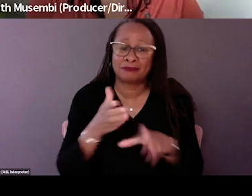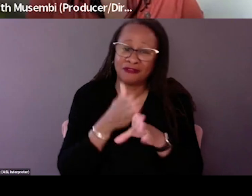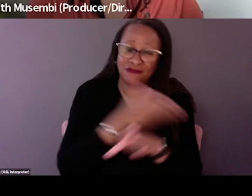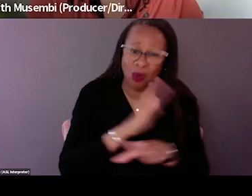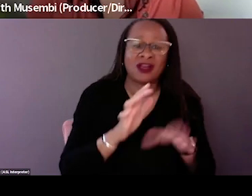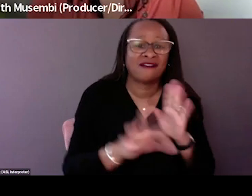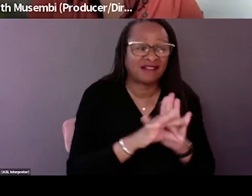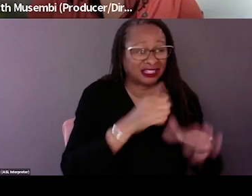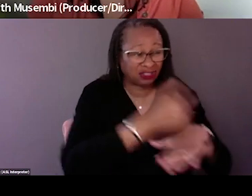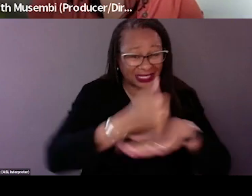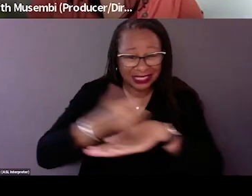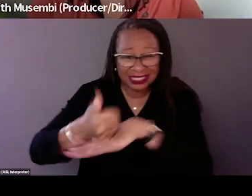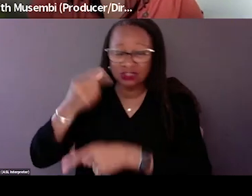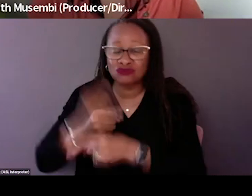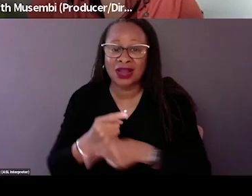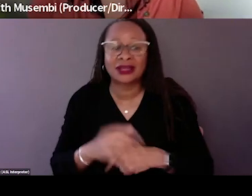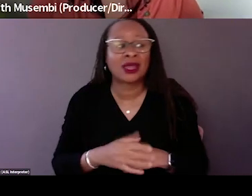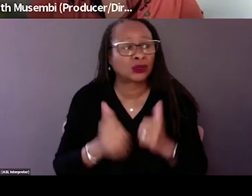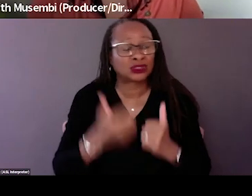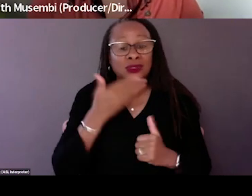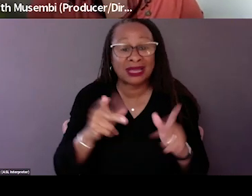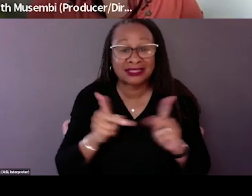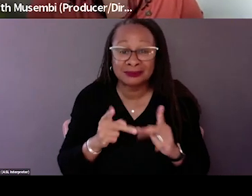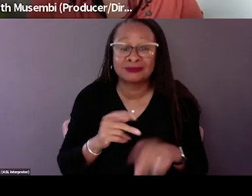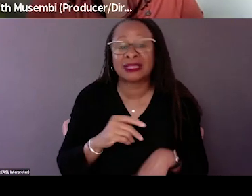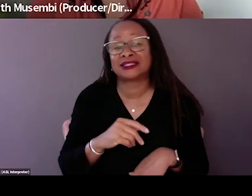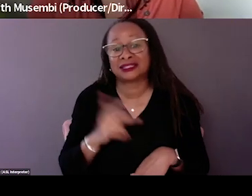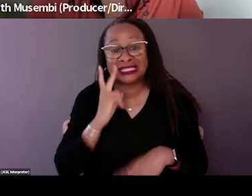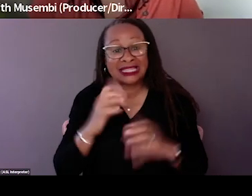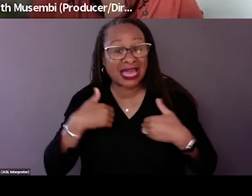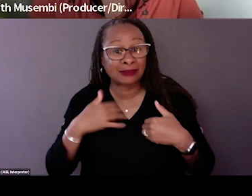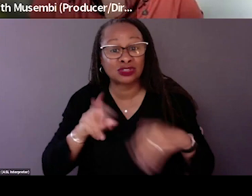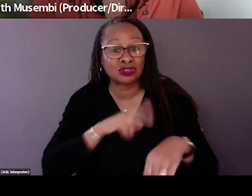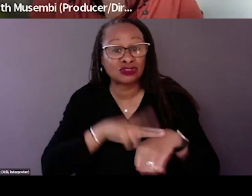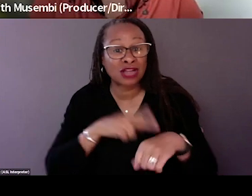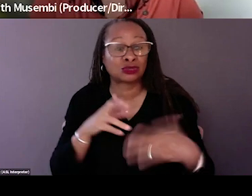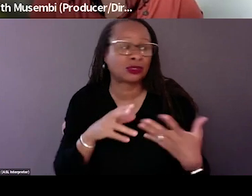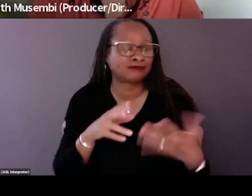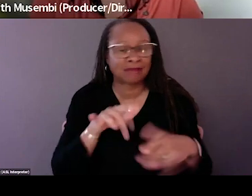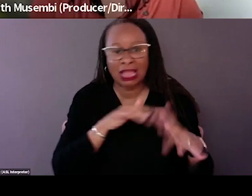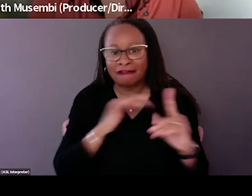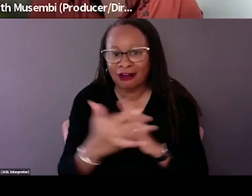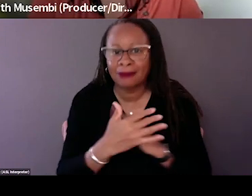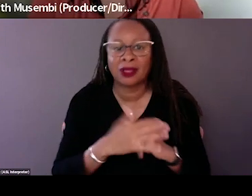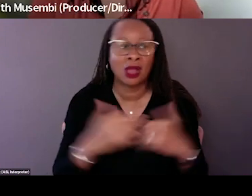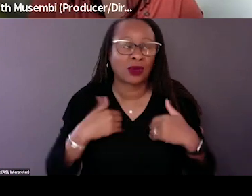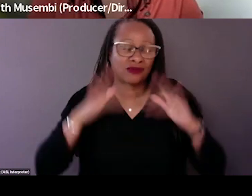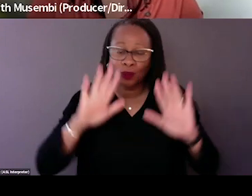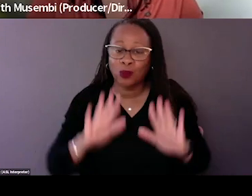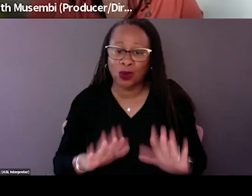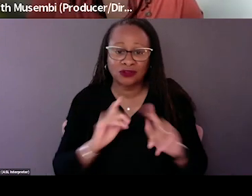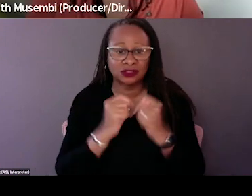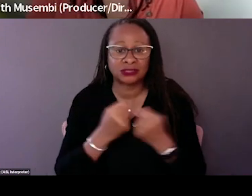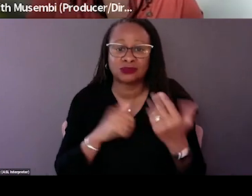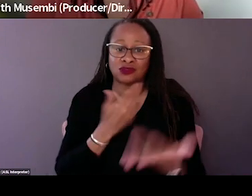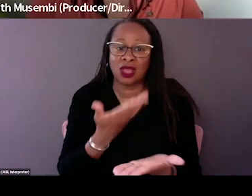field that know the animals best. So it's a lot of research and a lot of planning, and we have a phenomenal team that gets us to the places that we need to